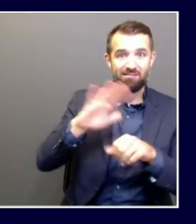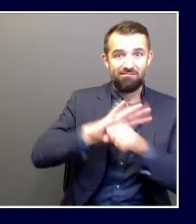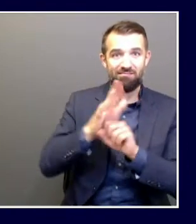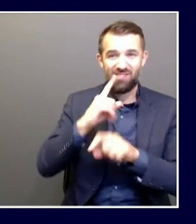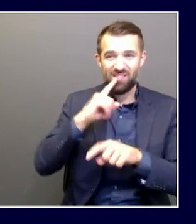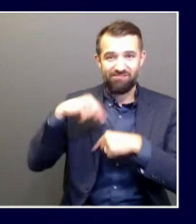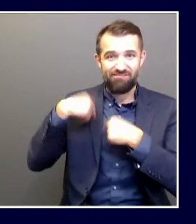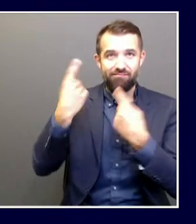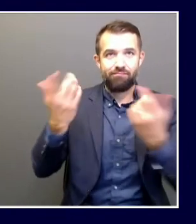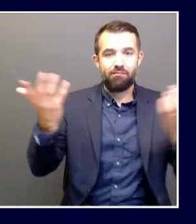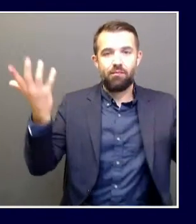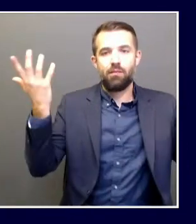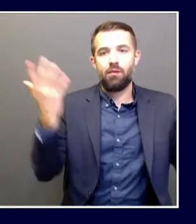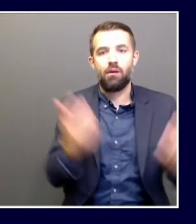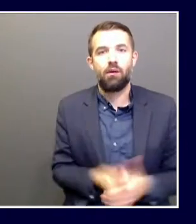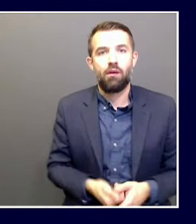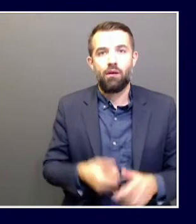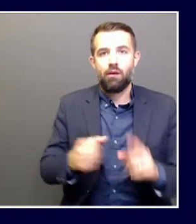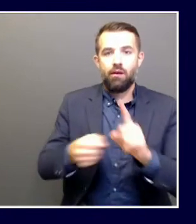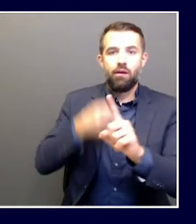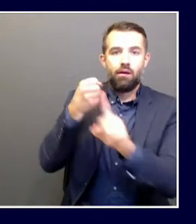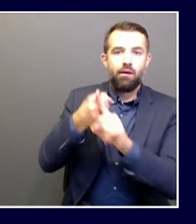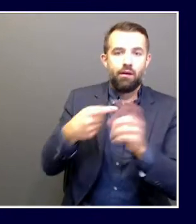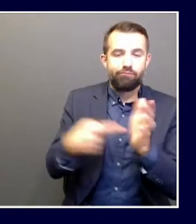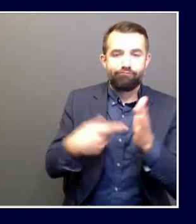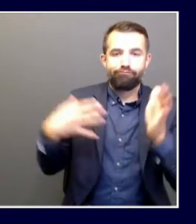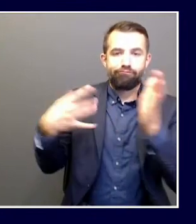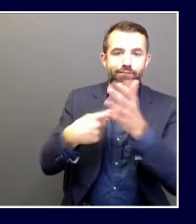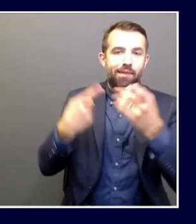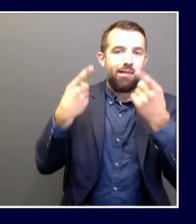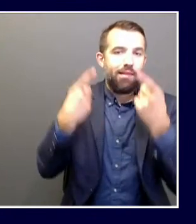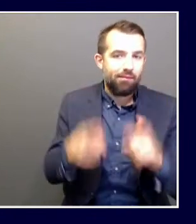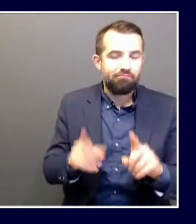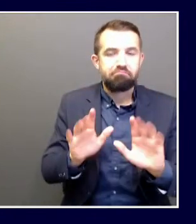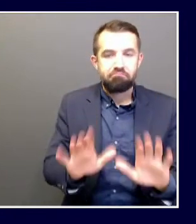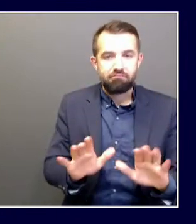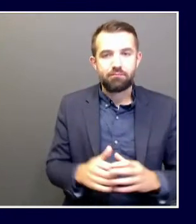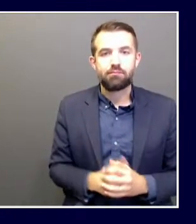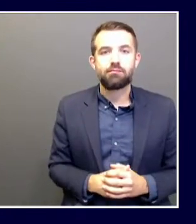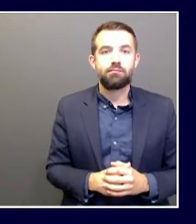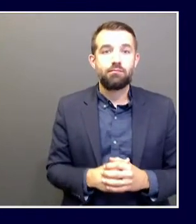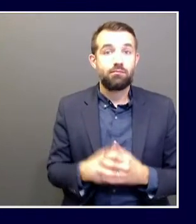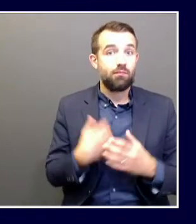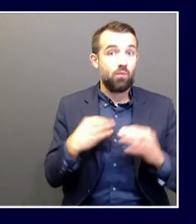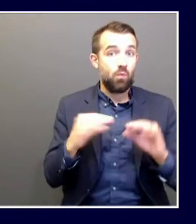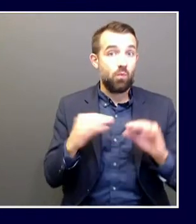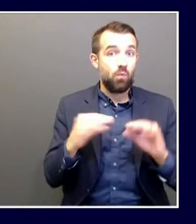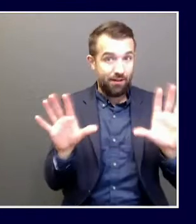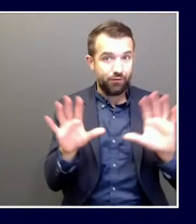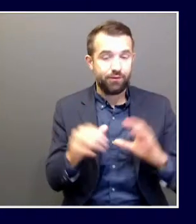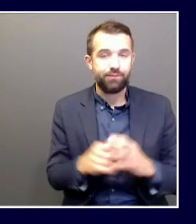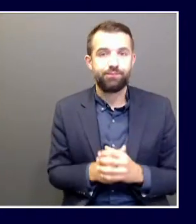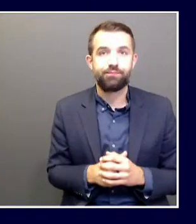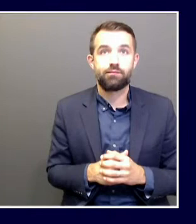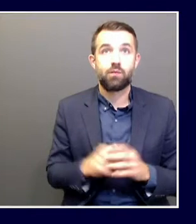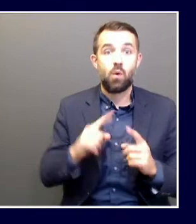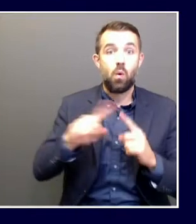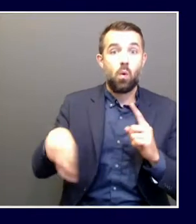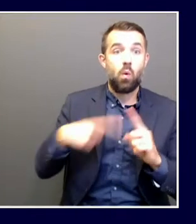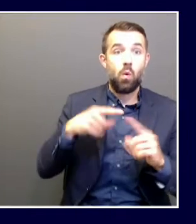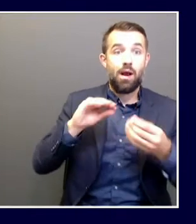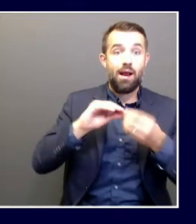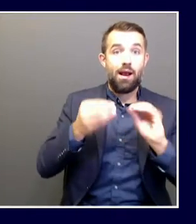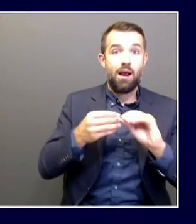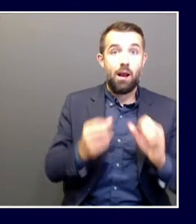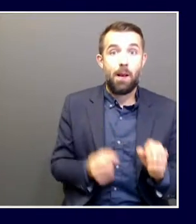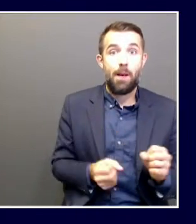quite rare. So just to clarify, when the numbers were updated this morning, it wasn't immediately known by anybody. It wasn't like you guys knew they were